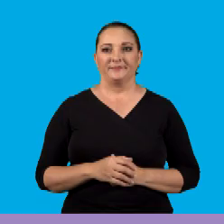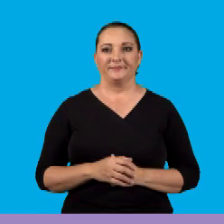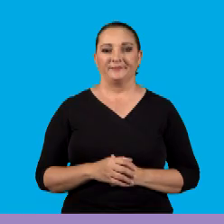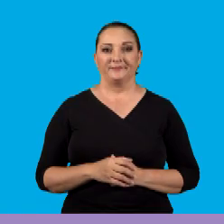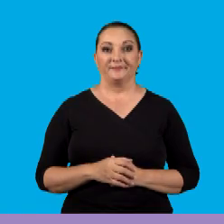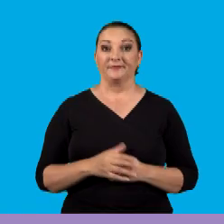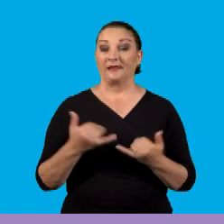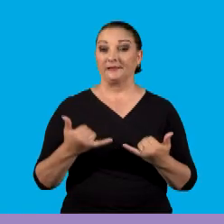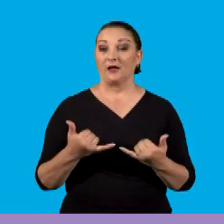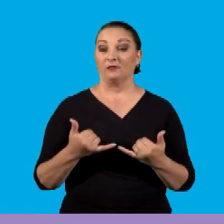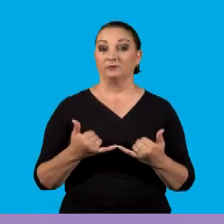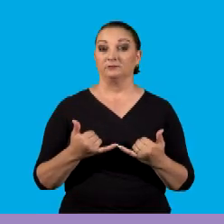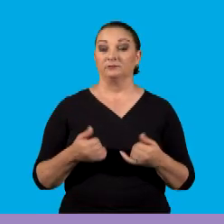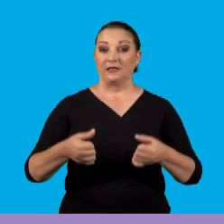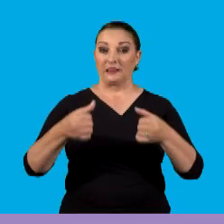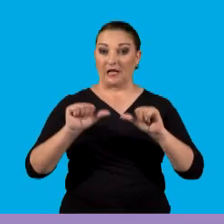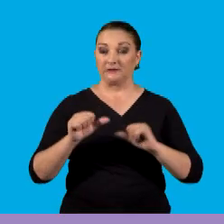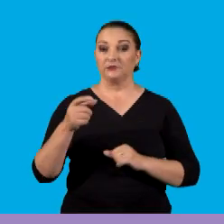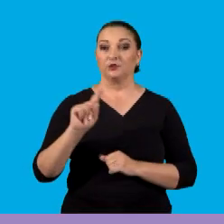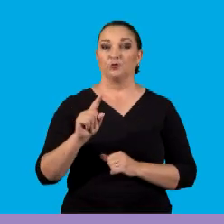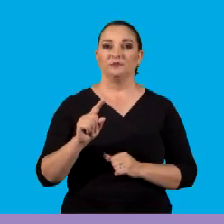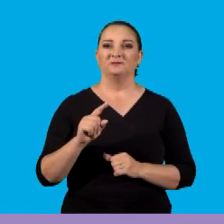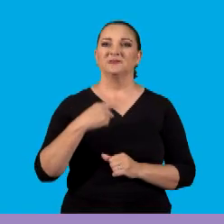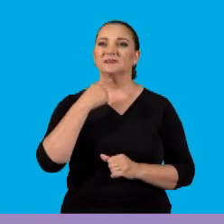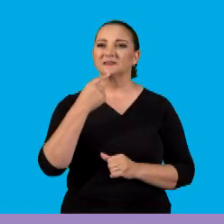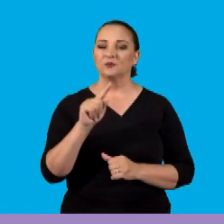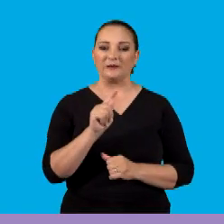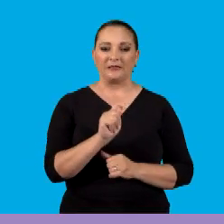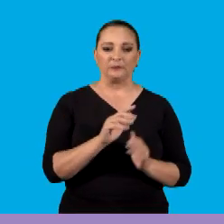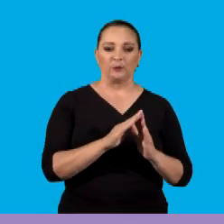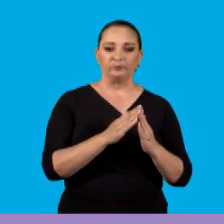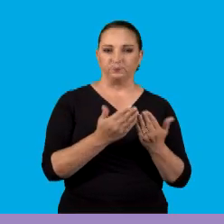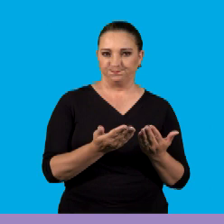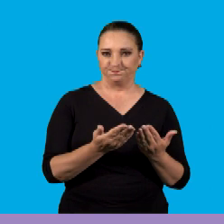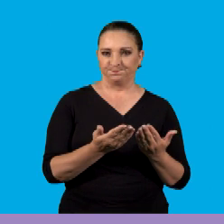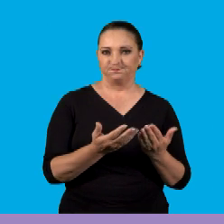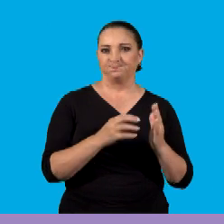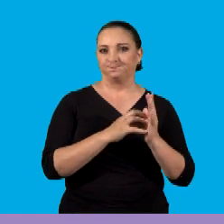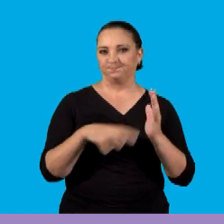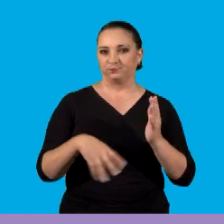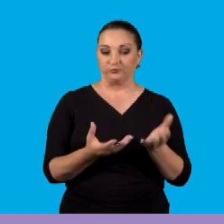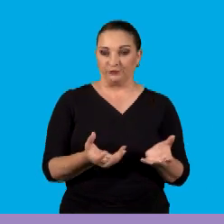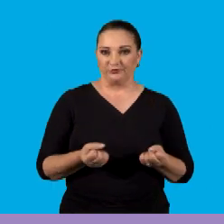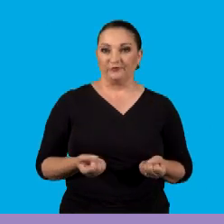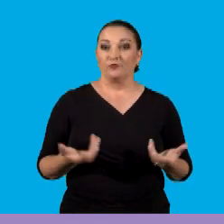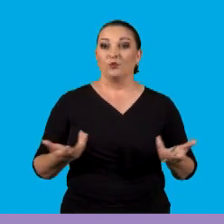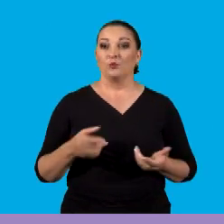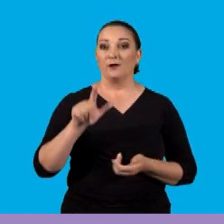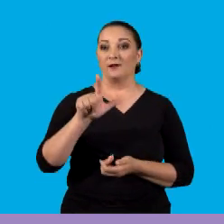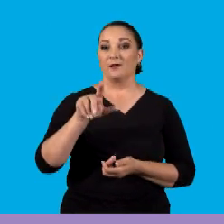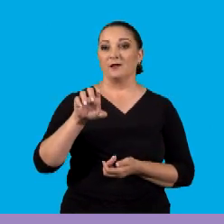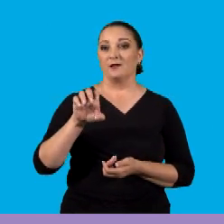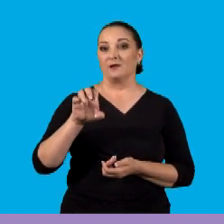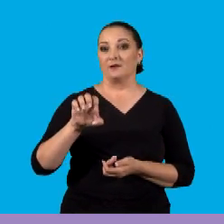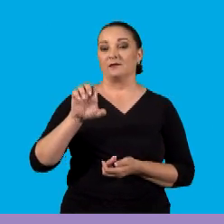The graph that is given next, there it shows the number of textbooks received by learners at